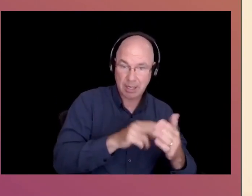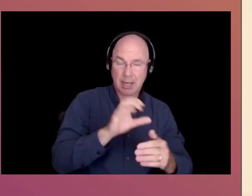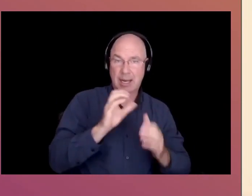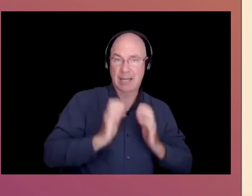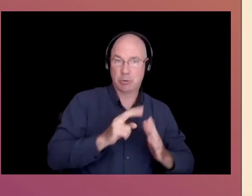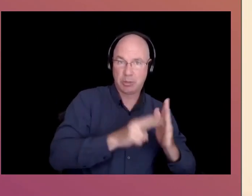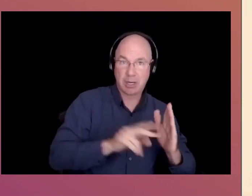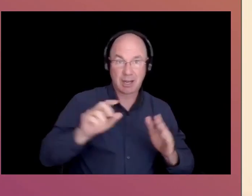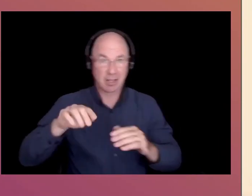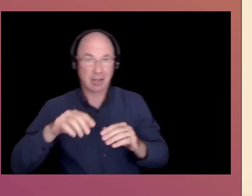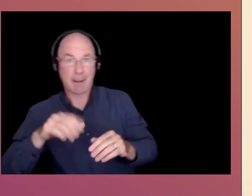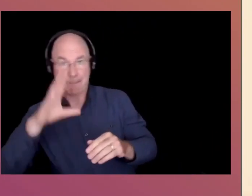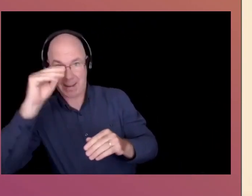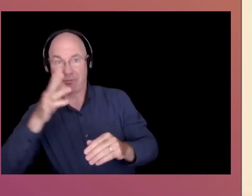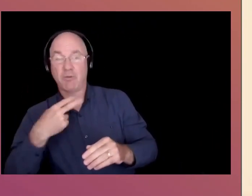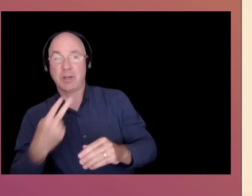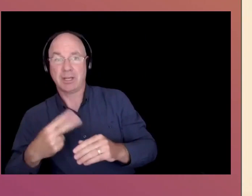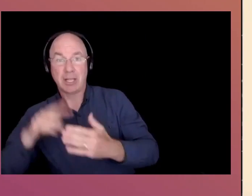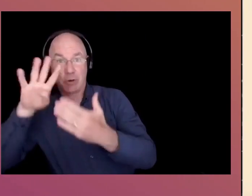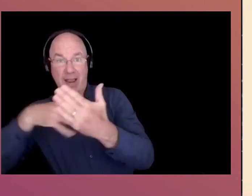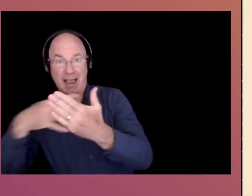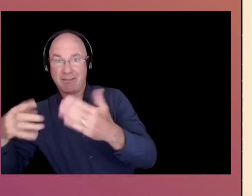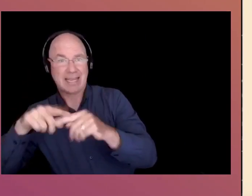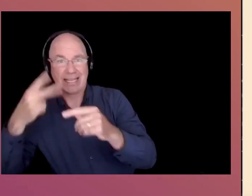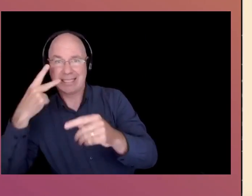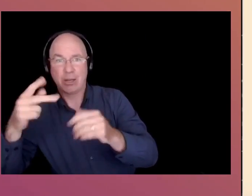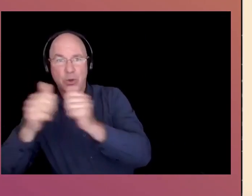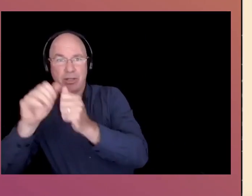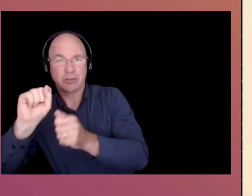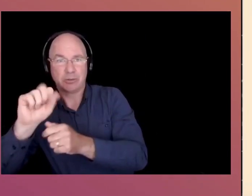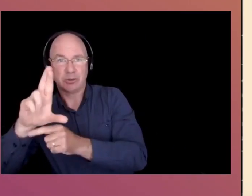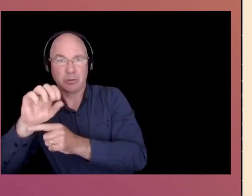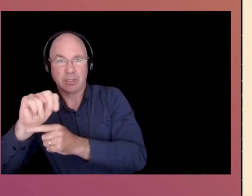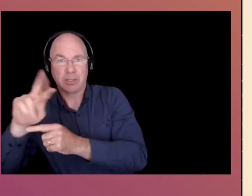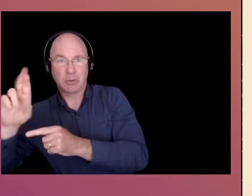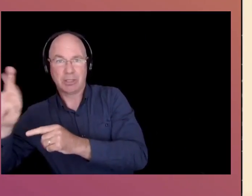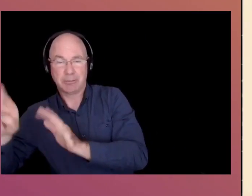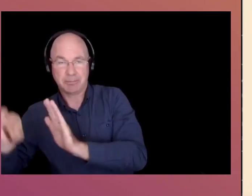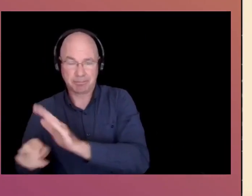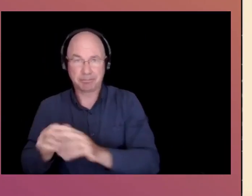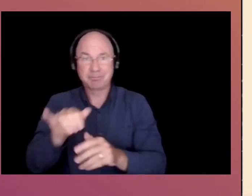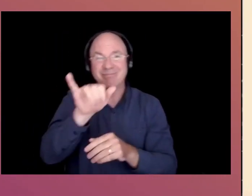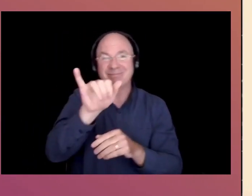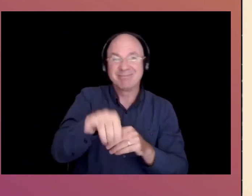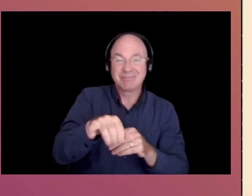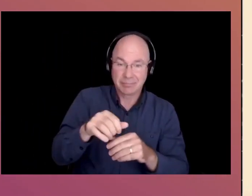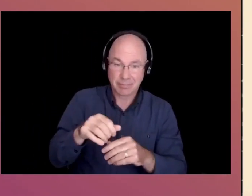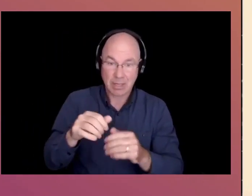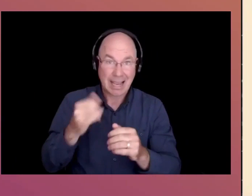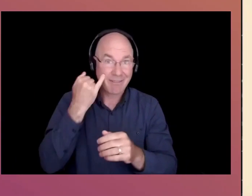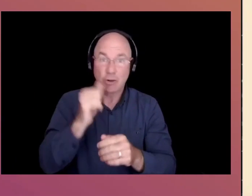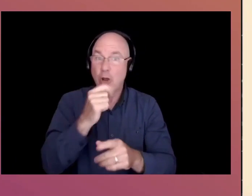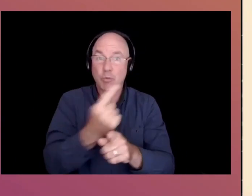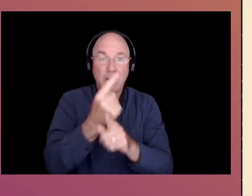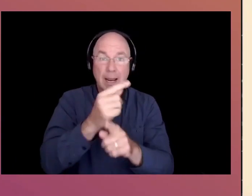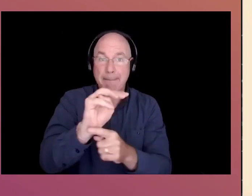reading. The graph is hidden from the screen reader. Button. Without correct accessibility metadata, a screen